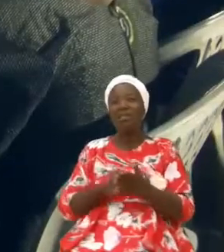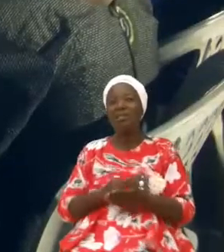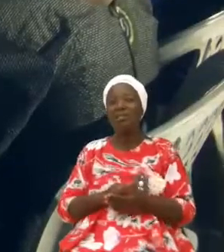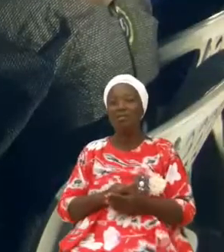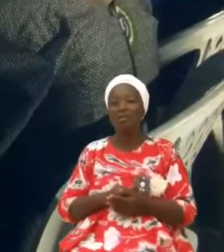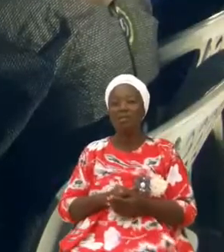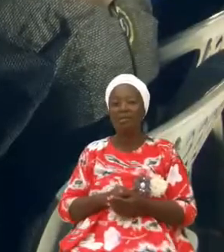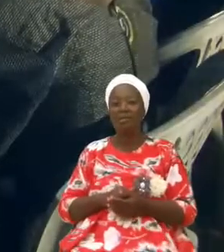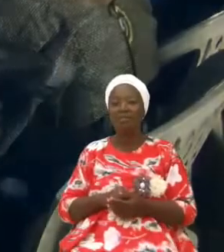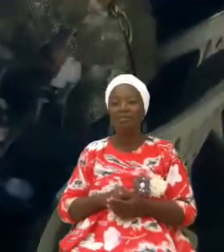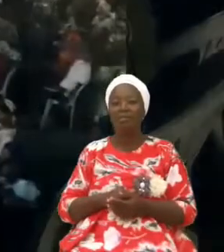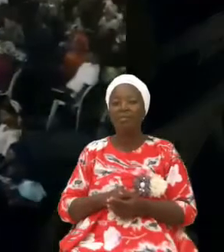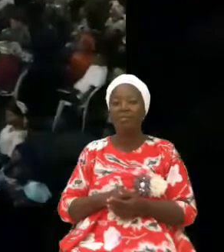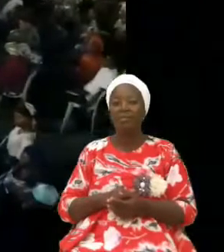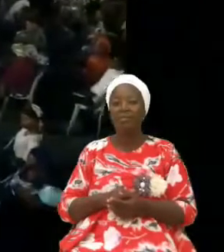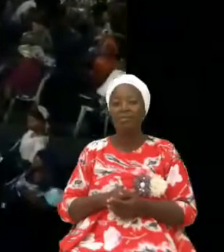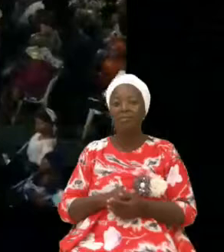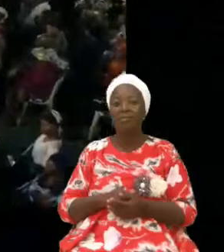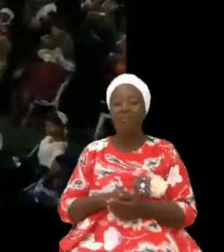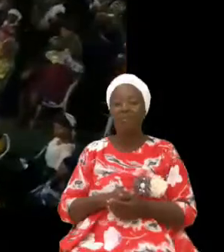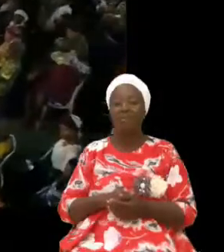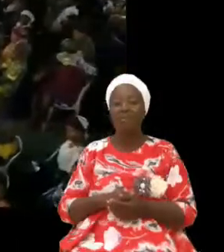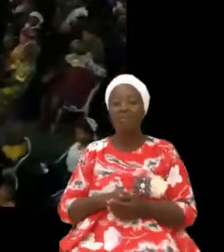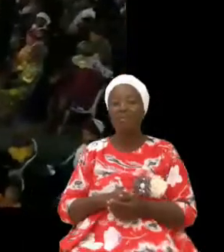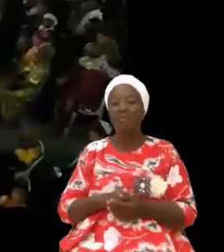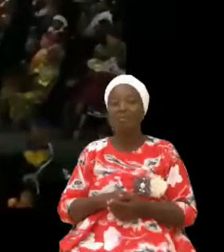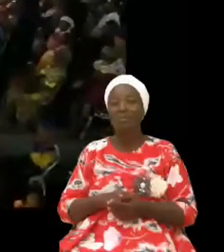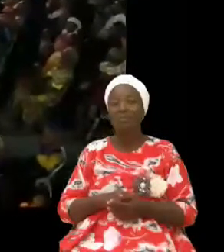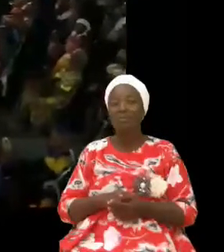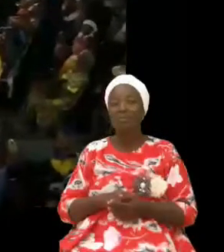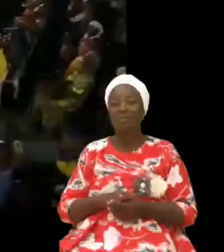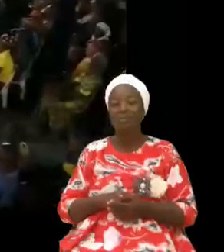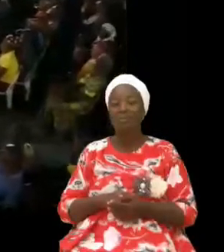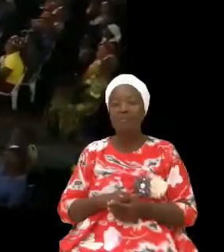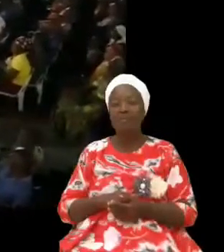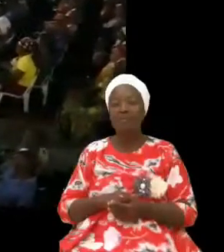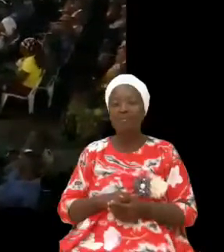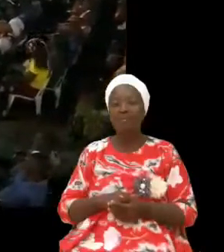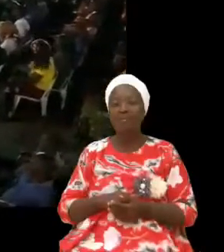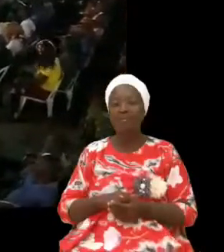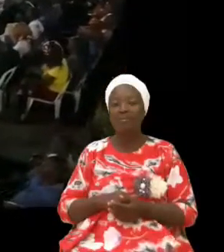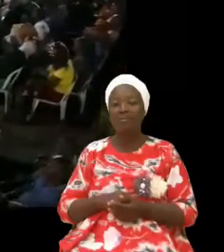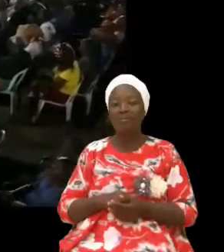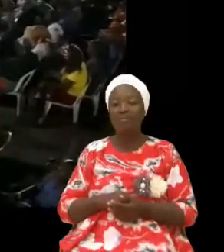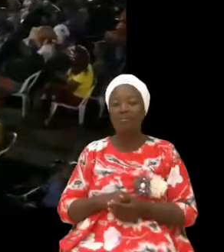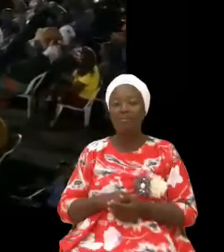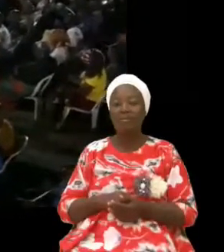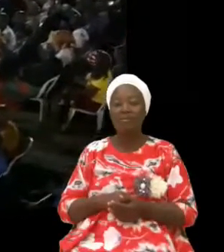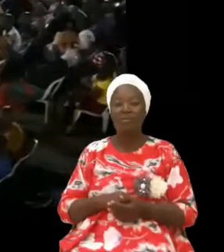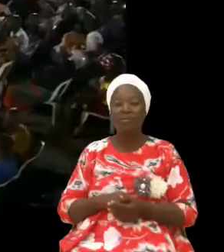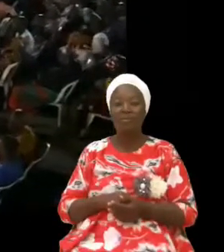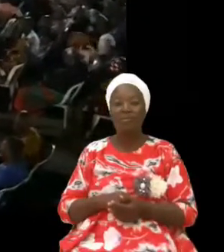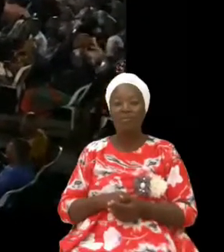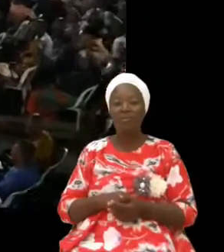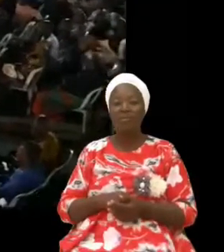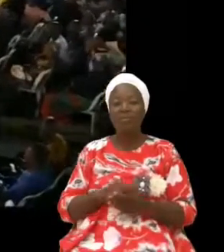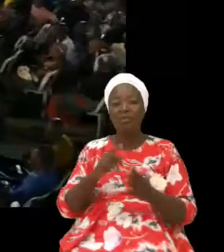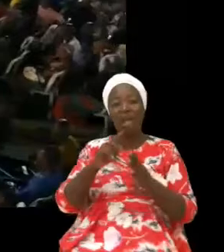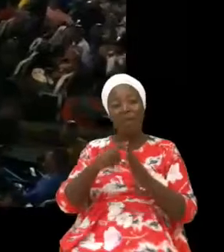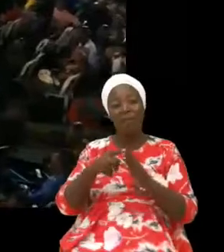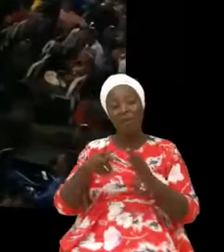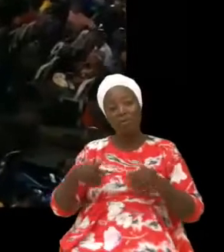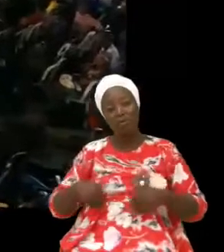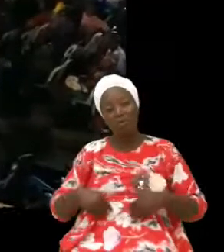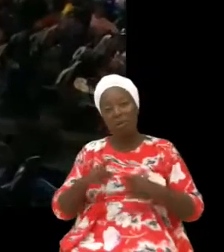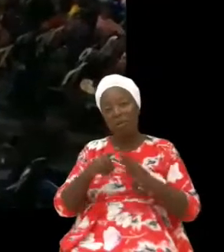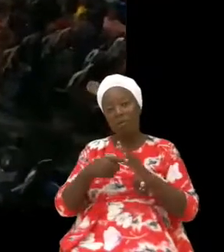now. In the event center, not far away from here, do the same thing you are doing now. In